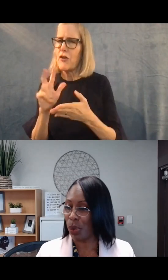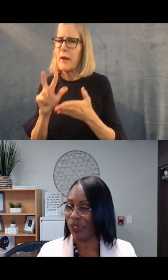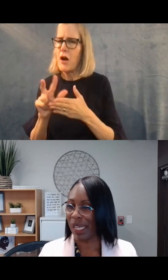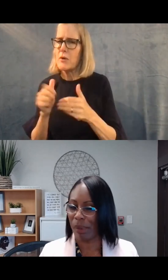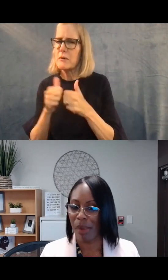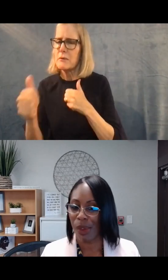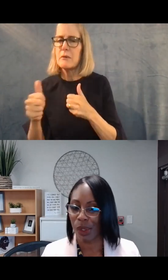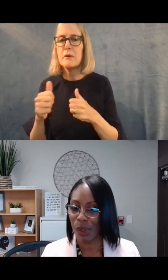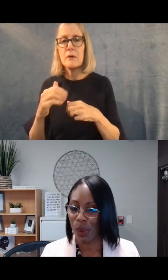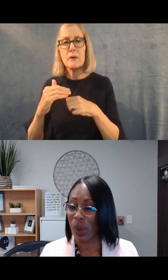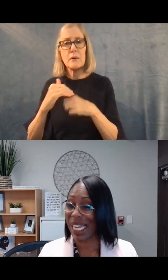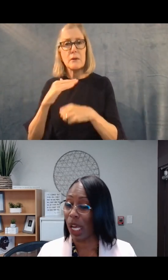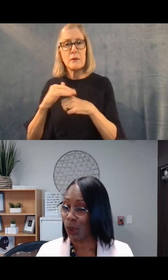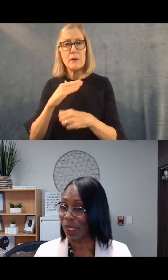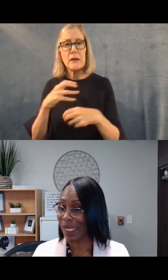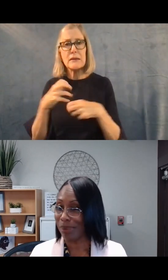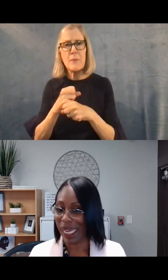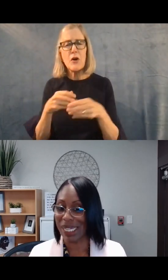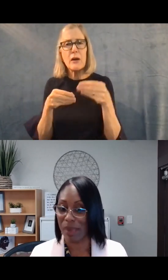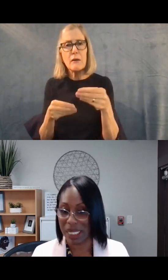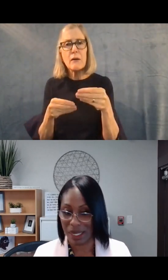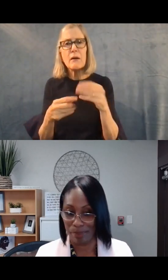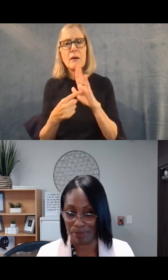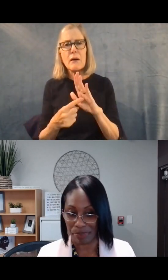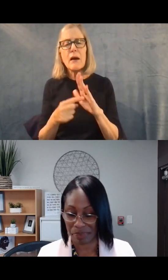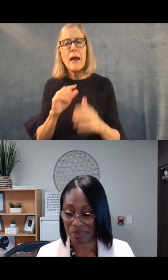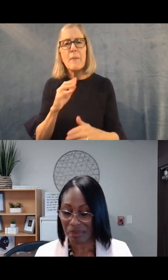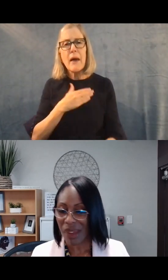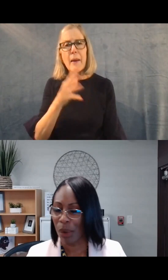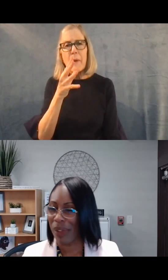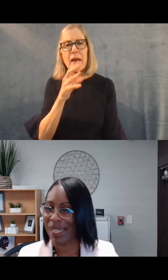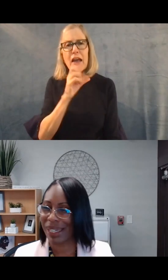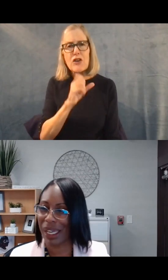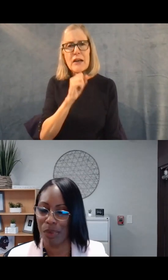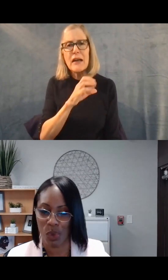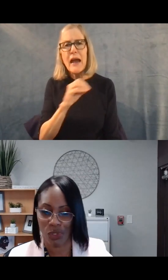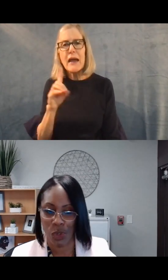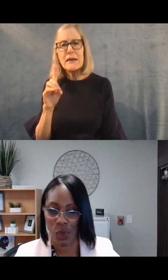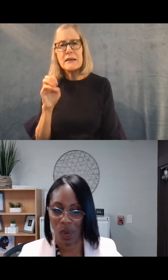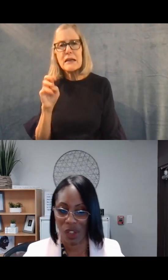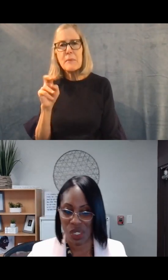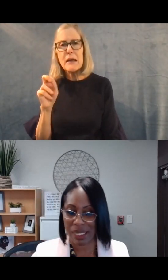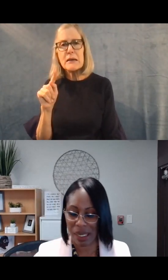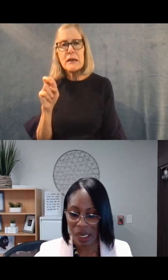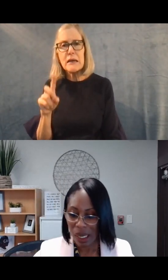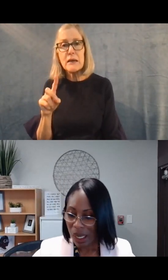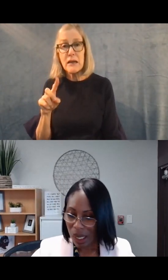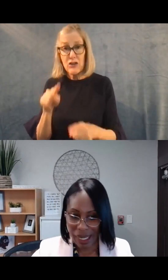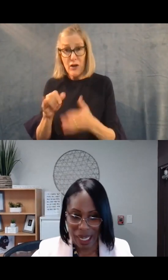a sudden to reflect that my mother was elderly and demented. And around that time, she was referred to a